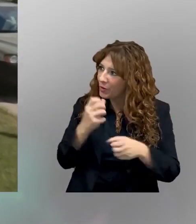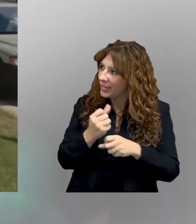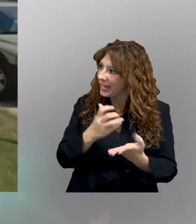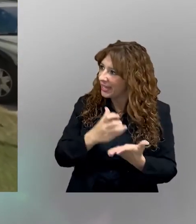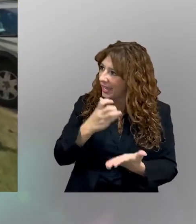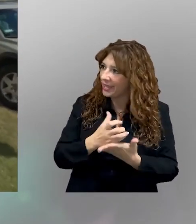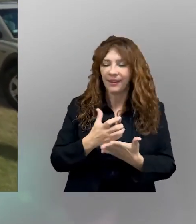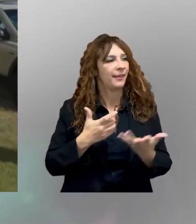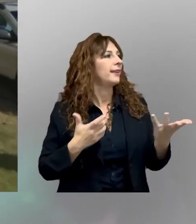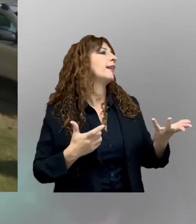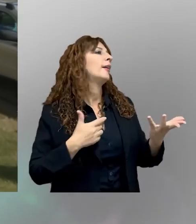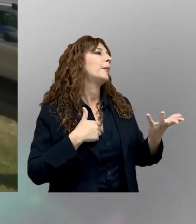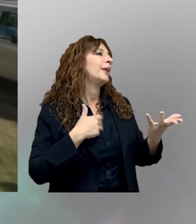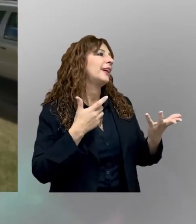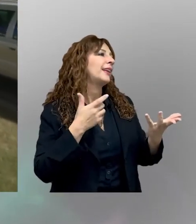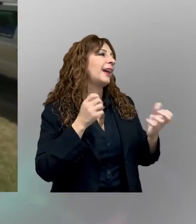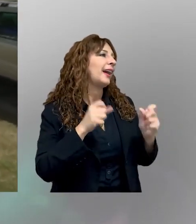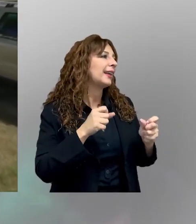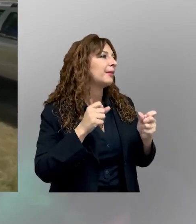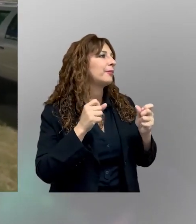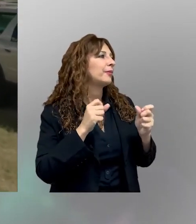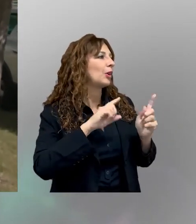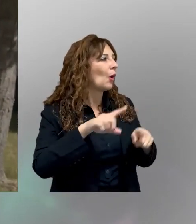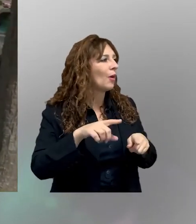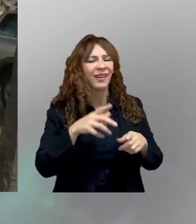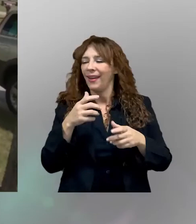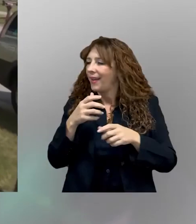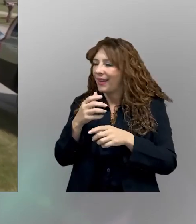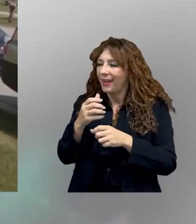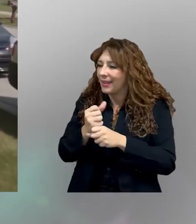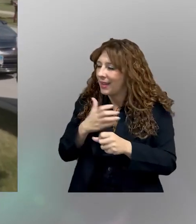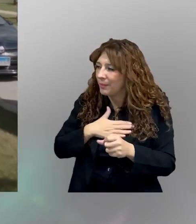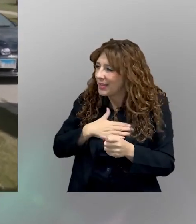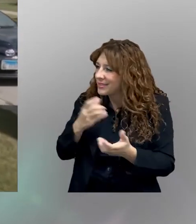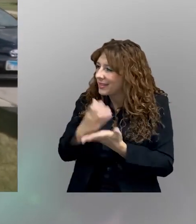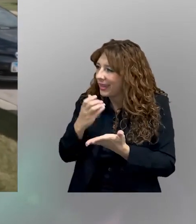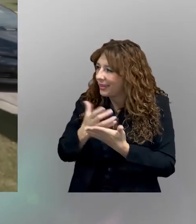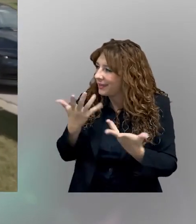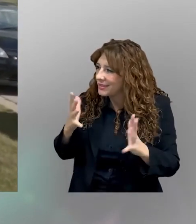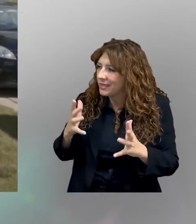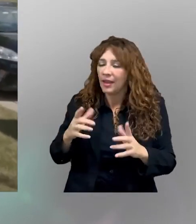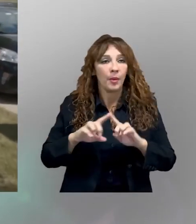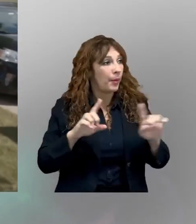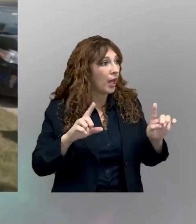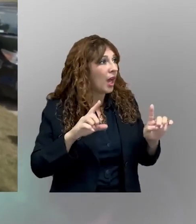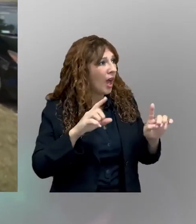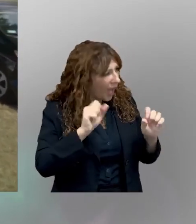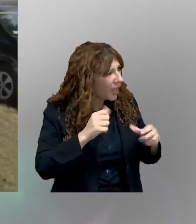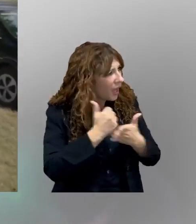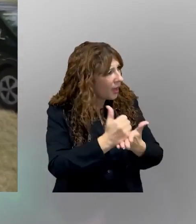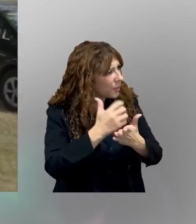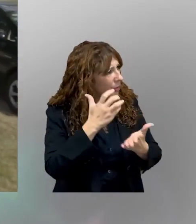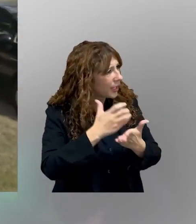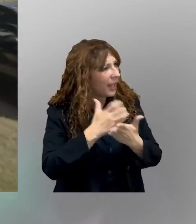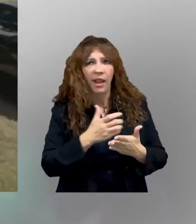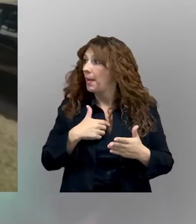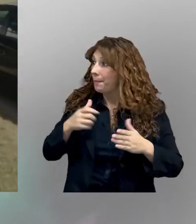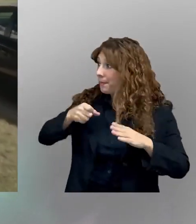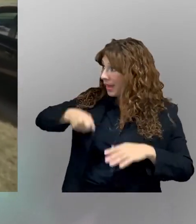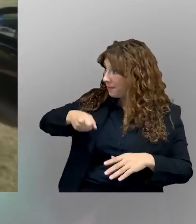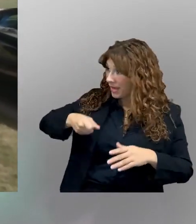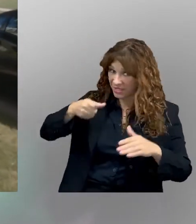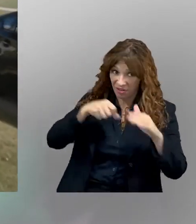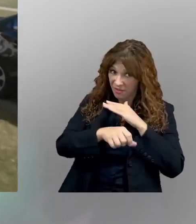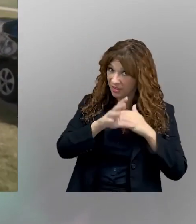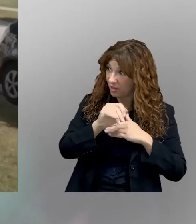Title: Named plaintiffs: Stanley Liggis, Jamie McElroy, David Ciccarelli, Jennifer Wilson, Isaiah Fair. My bags are already in my